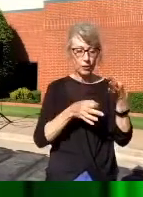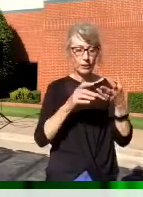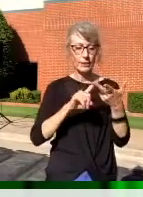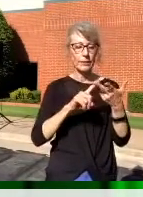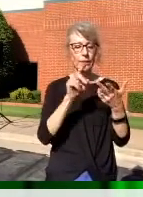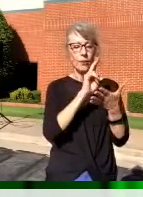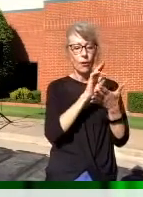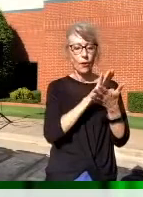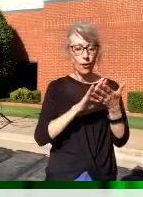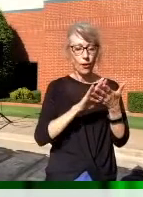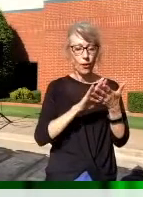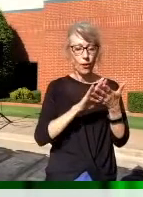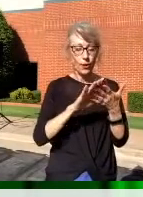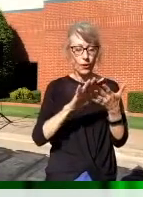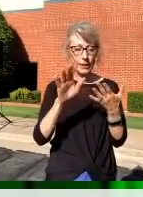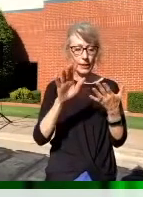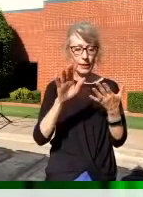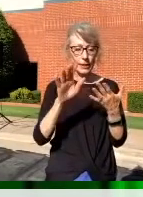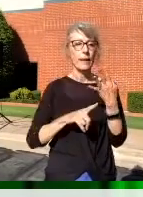verse 42 and